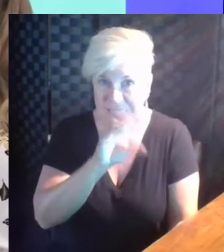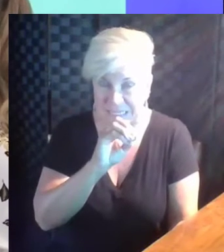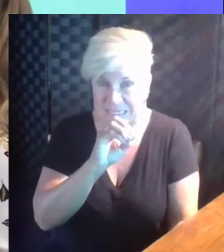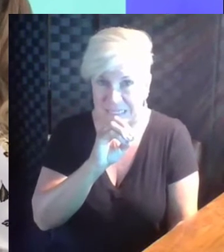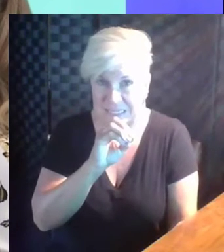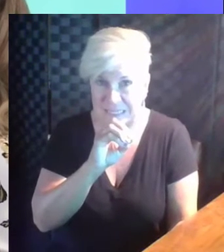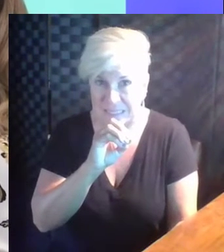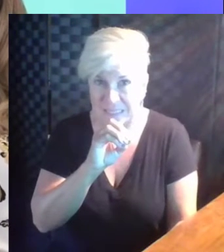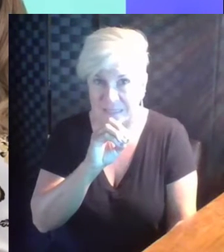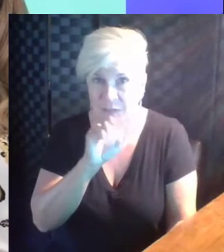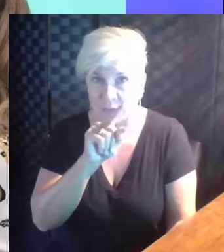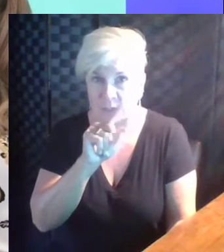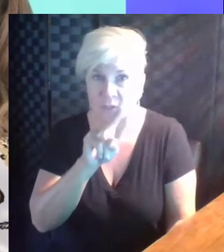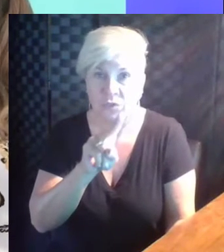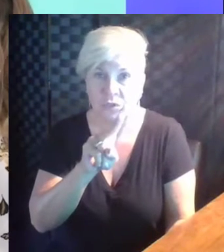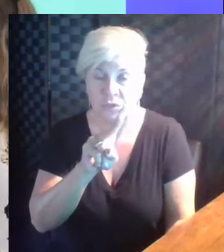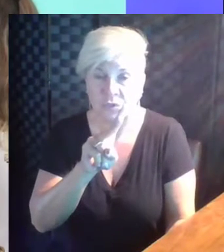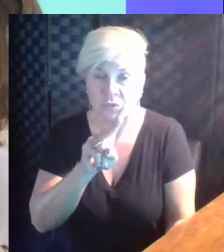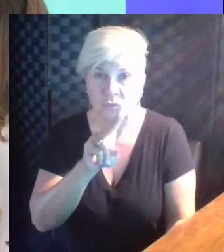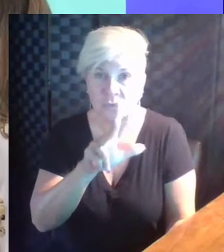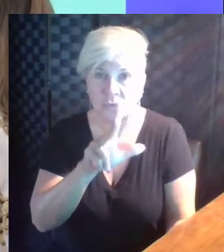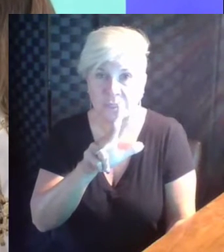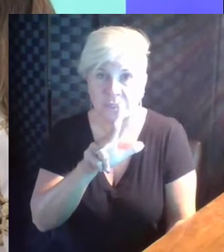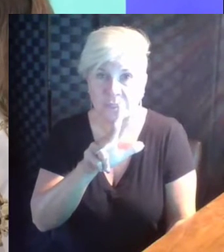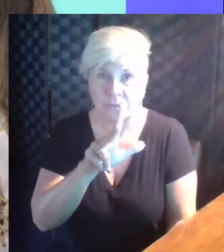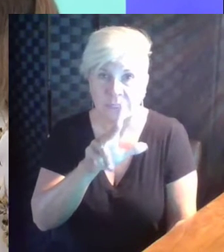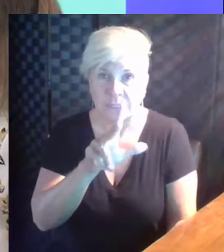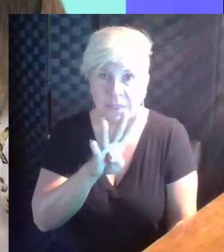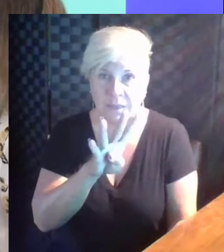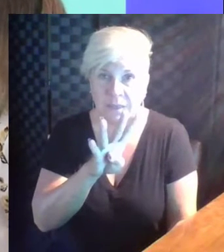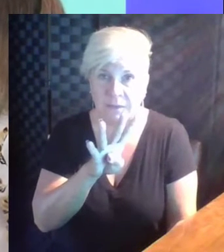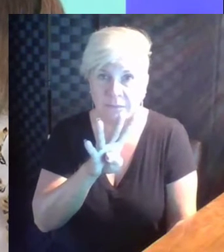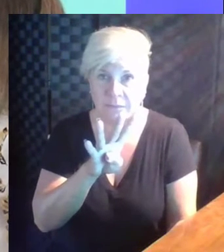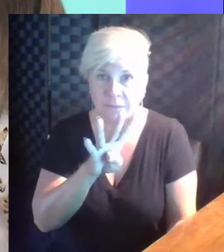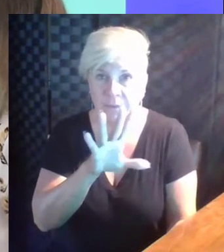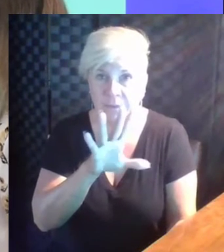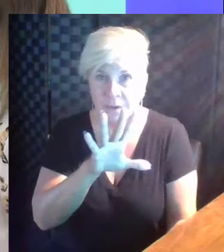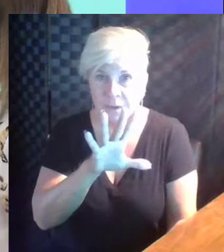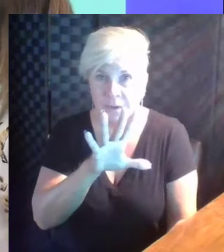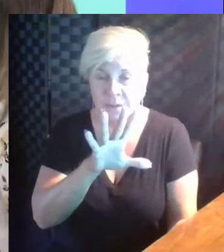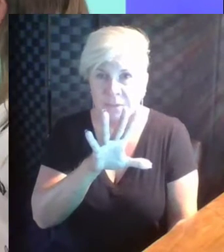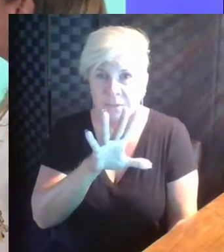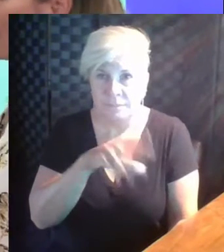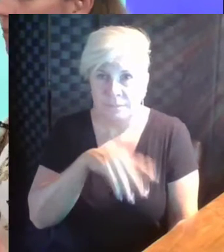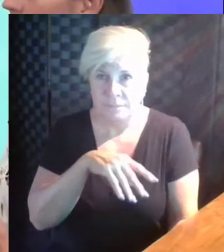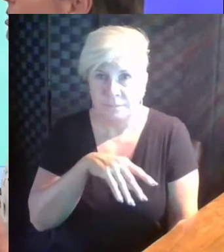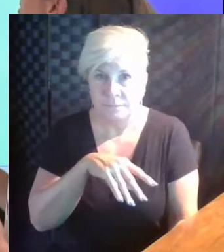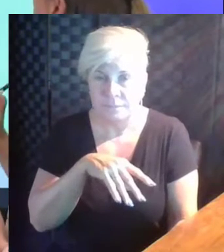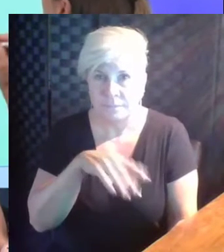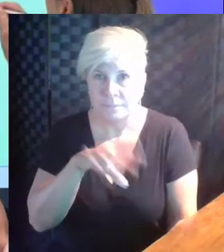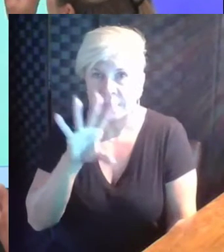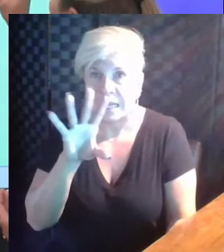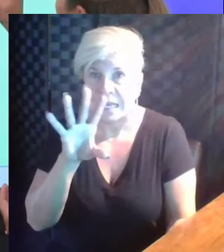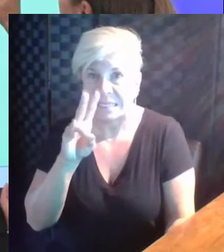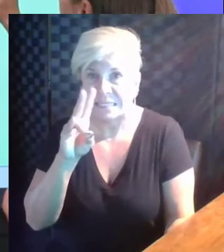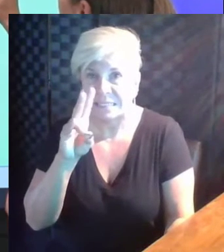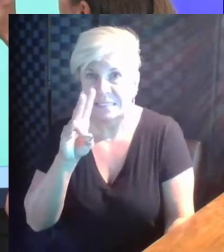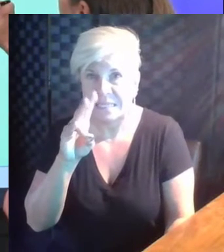357. 1, 2, 3, 4, 5.